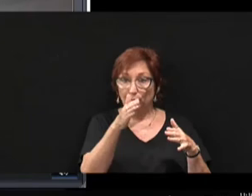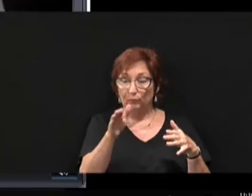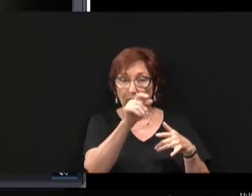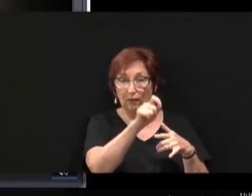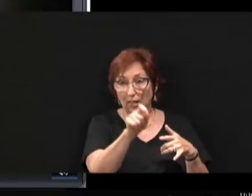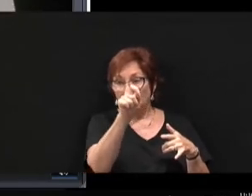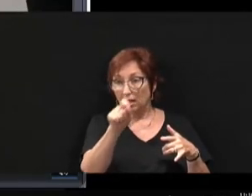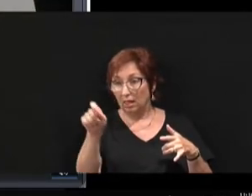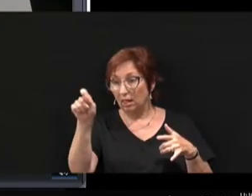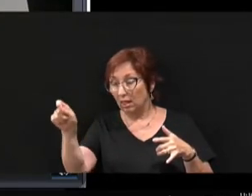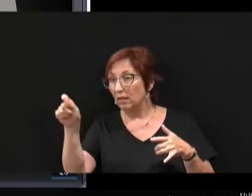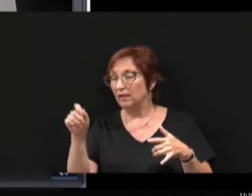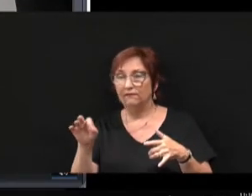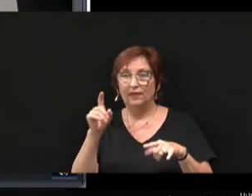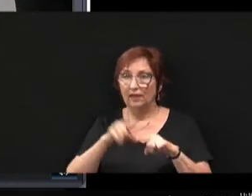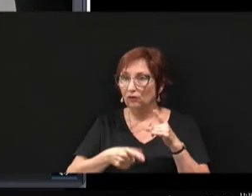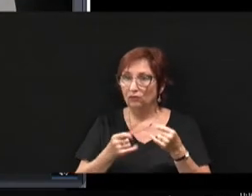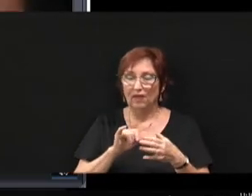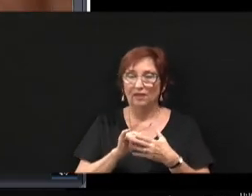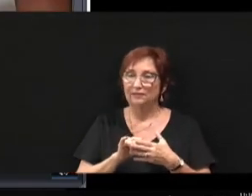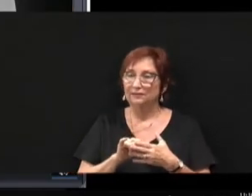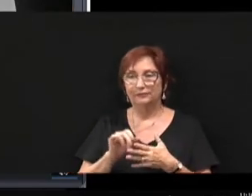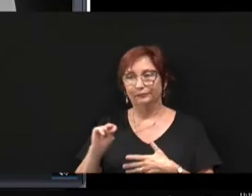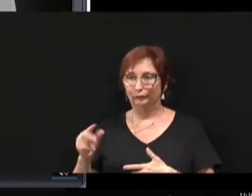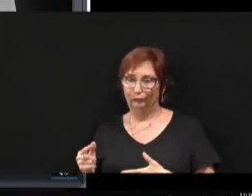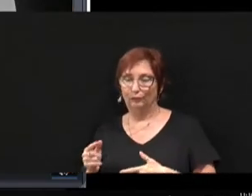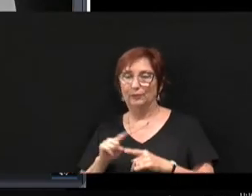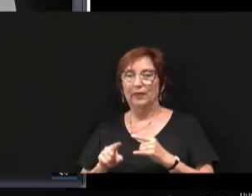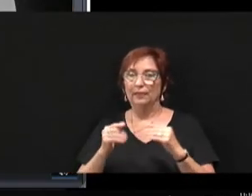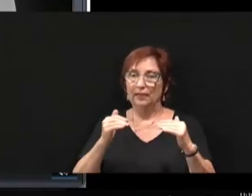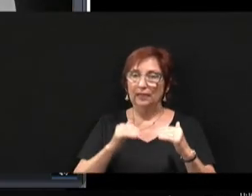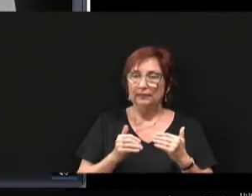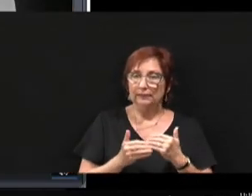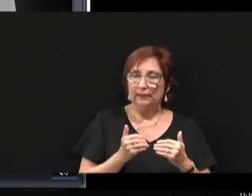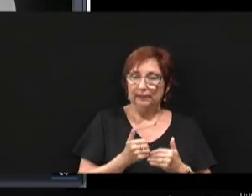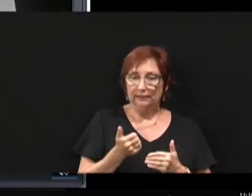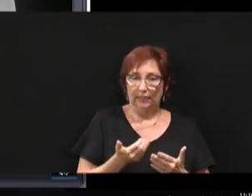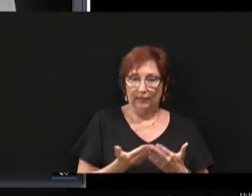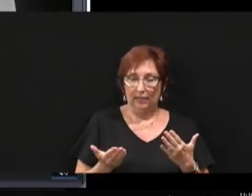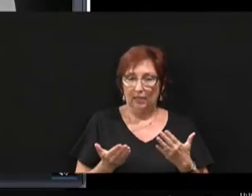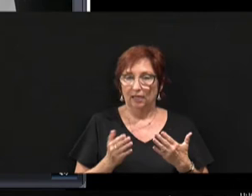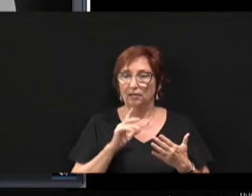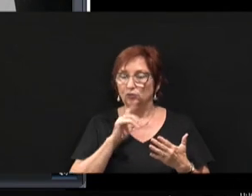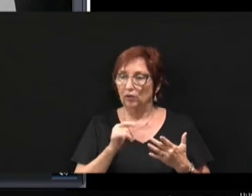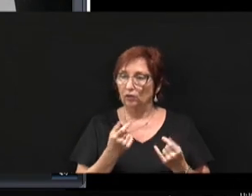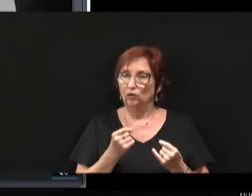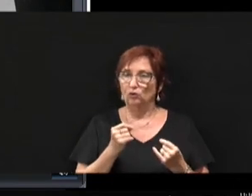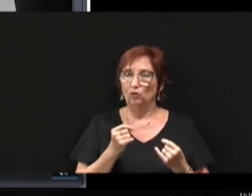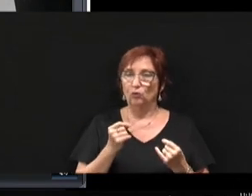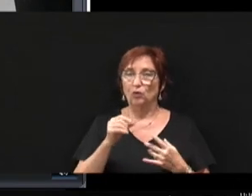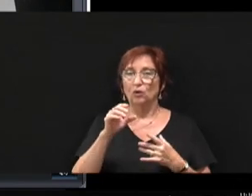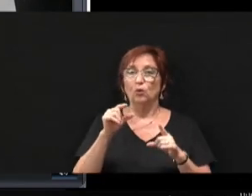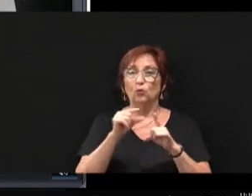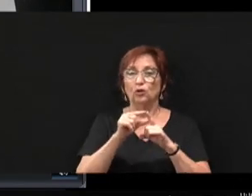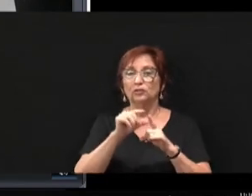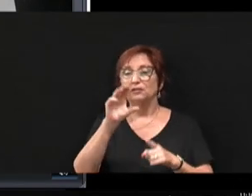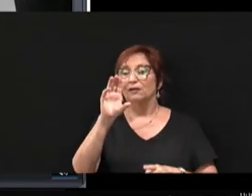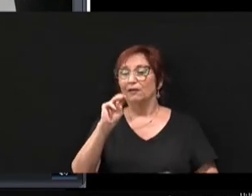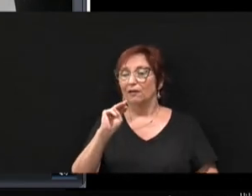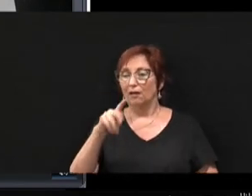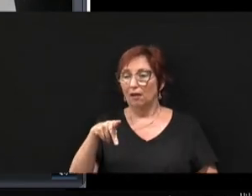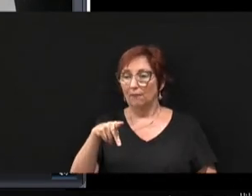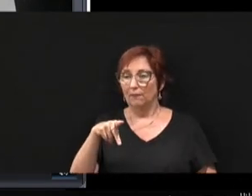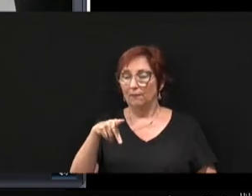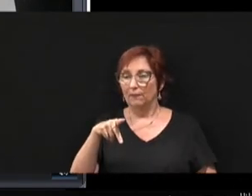shape. But the next easiest thing is really to do compound word, because they're familiar with the